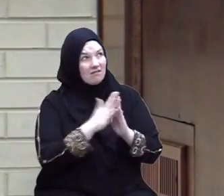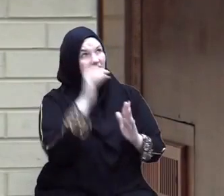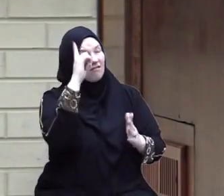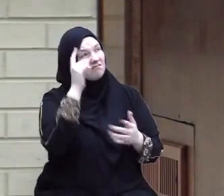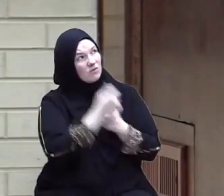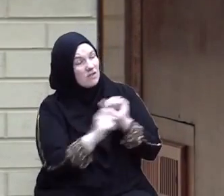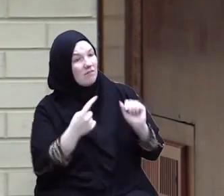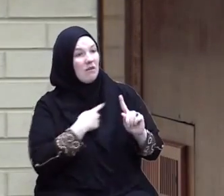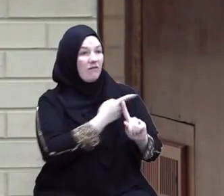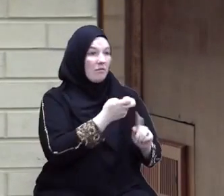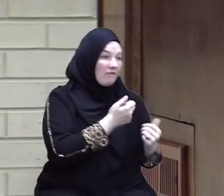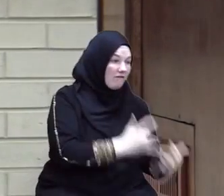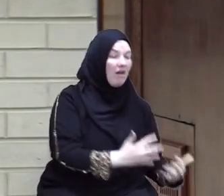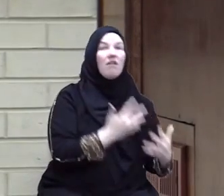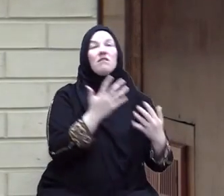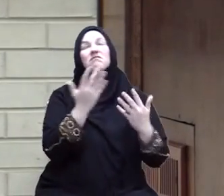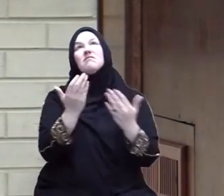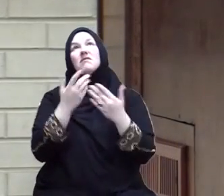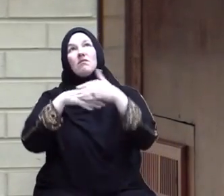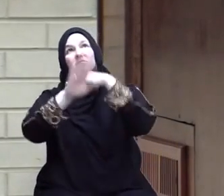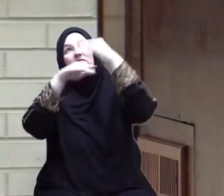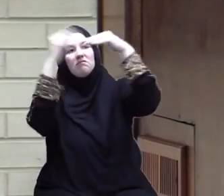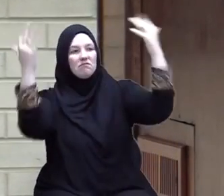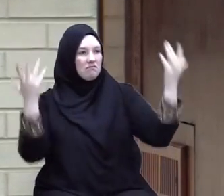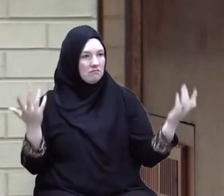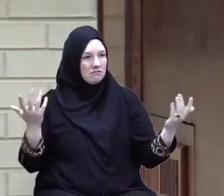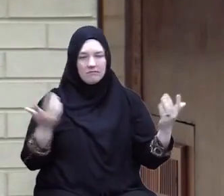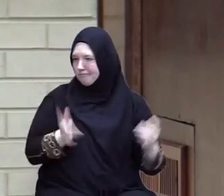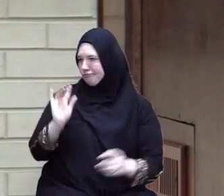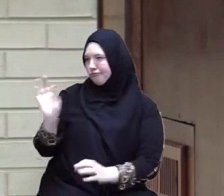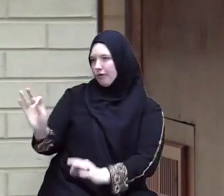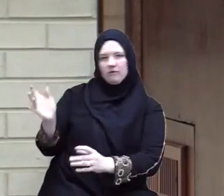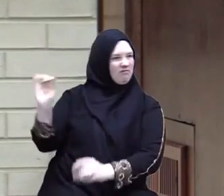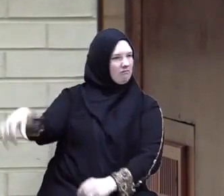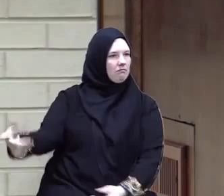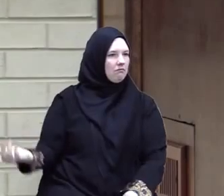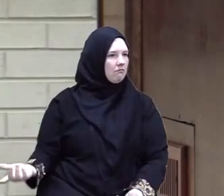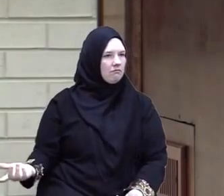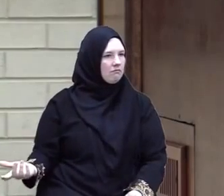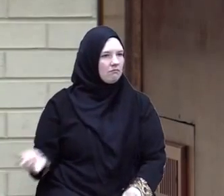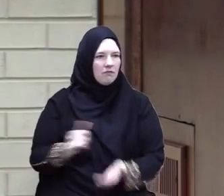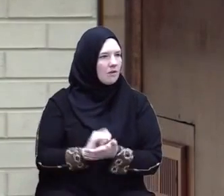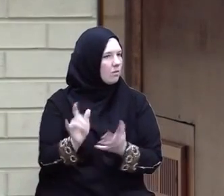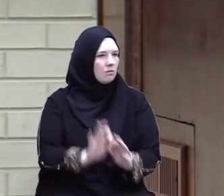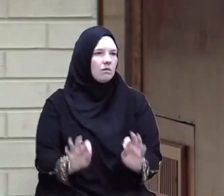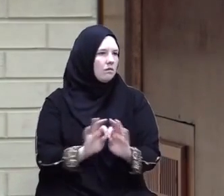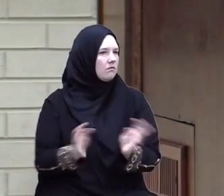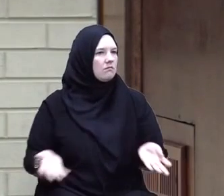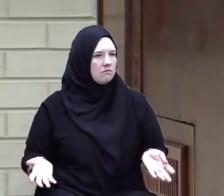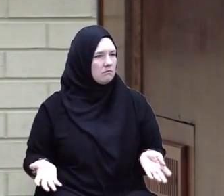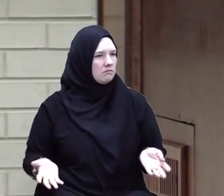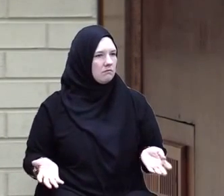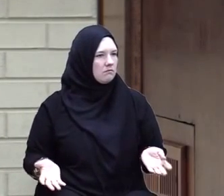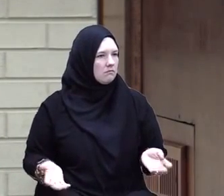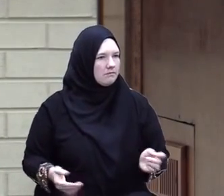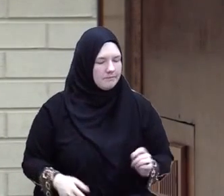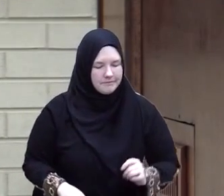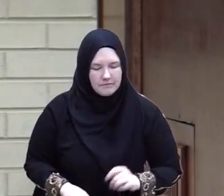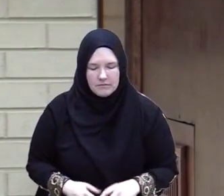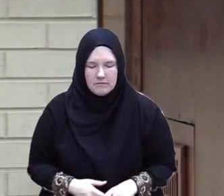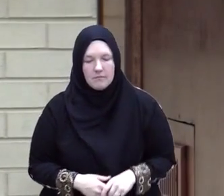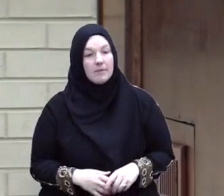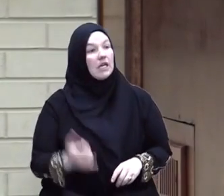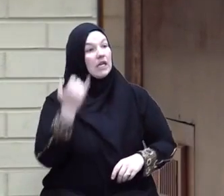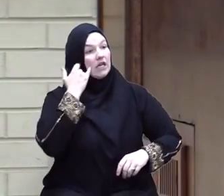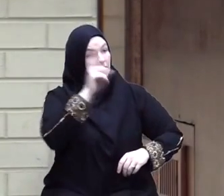rest of the Quran is rotating and revolving around these three classifications.